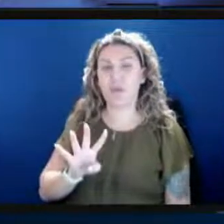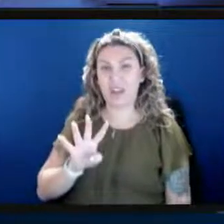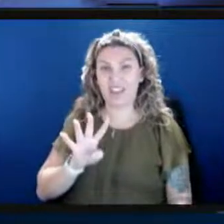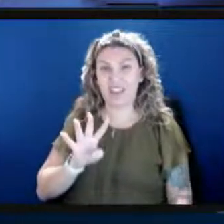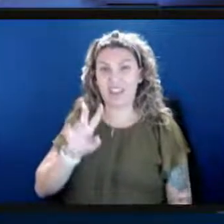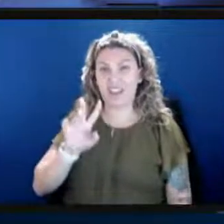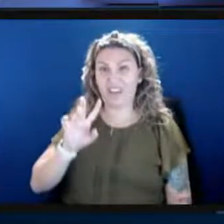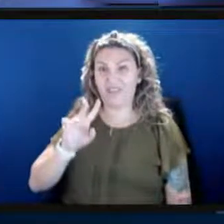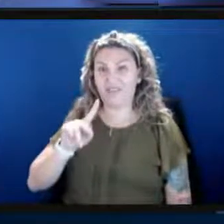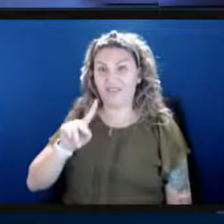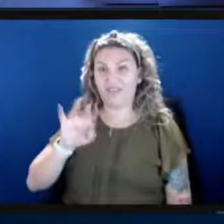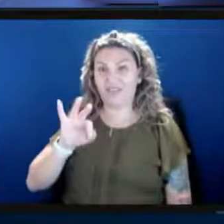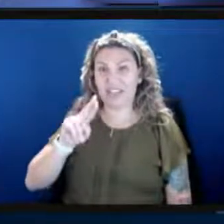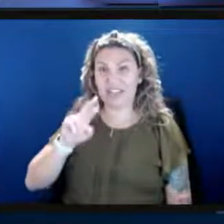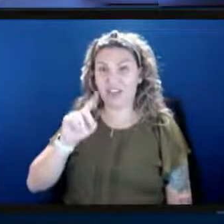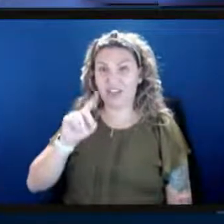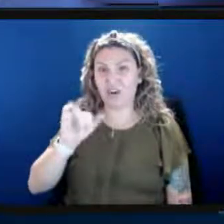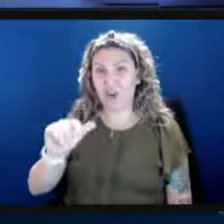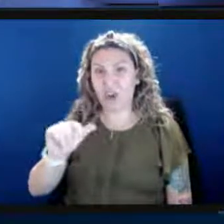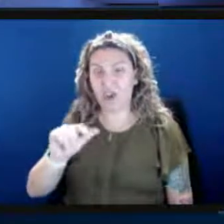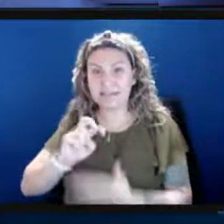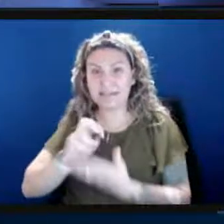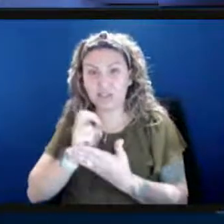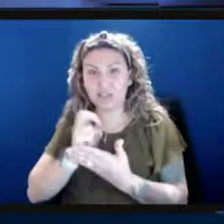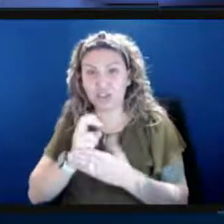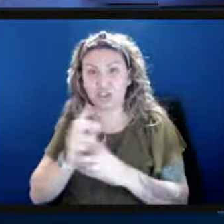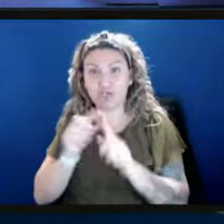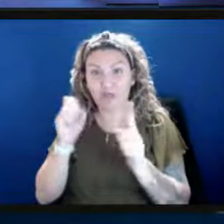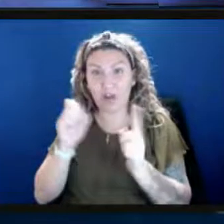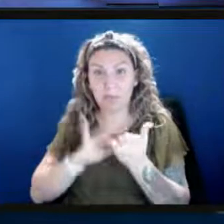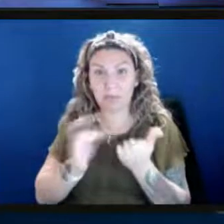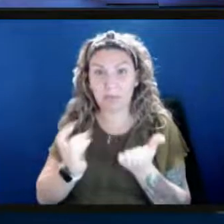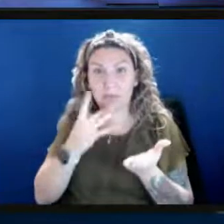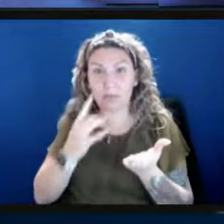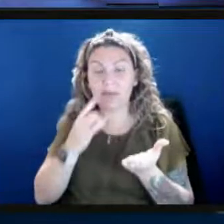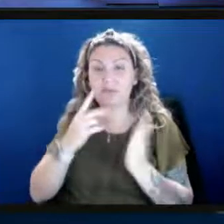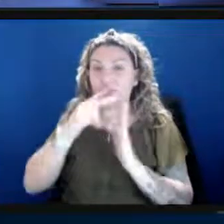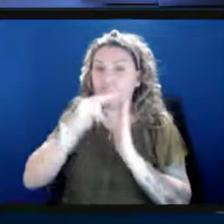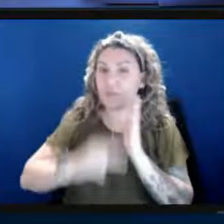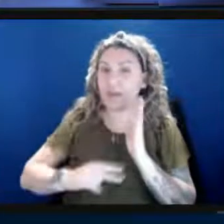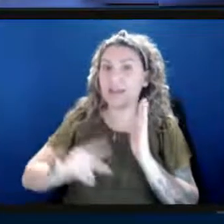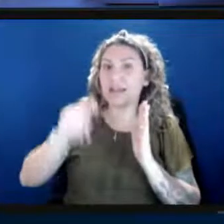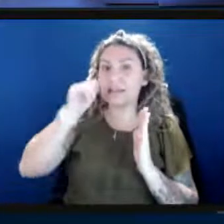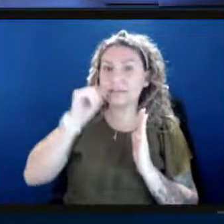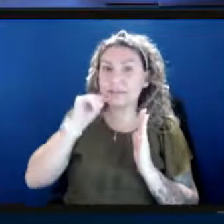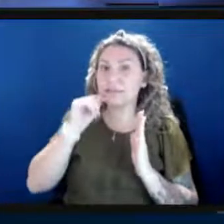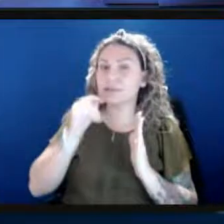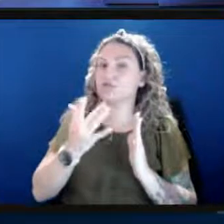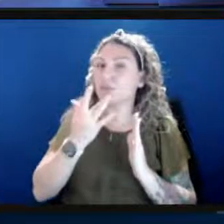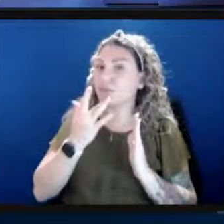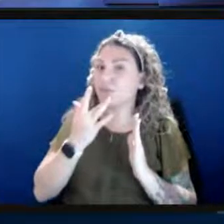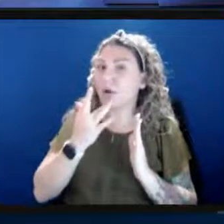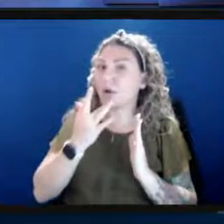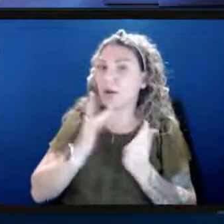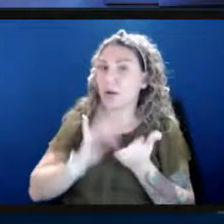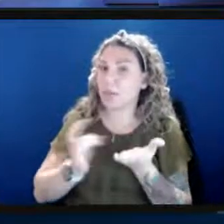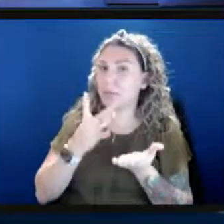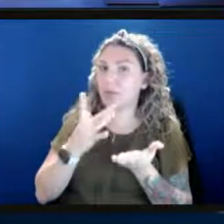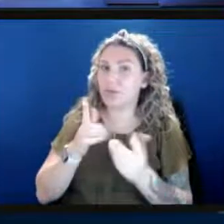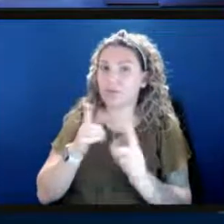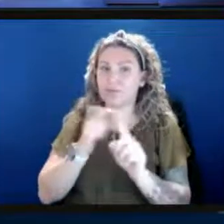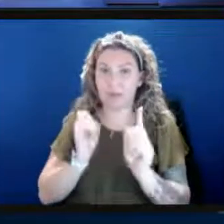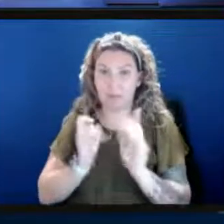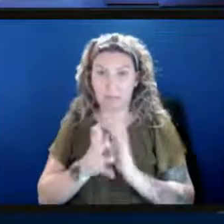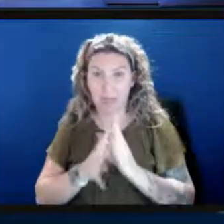law enforcement are now in pill form. And we read that teens prefer pills over powder. Do you agree with this? And